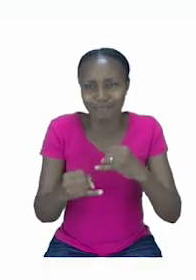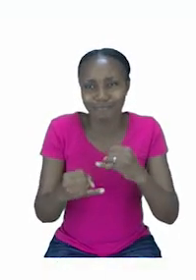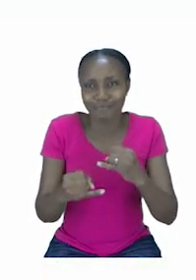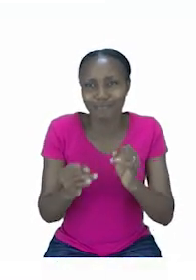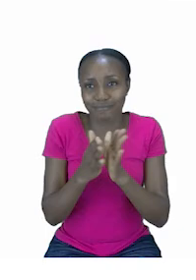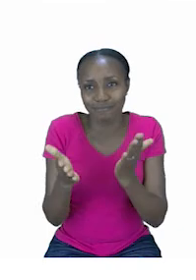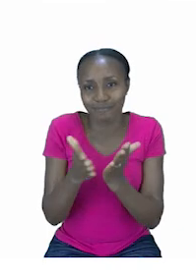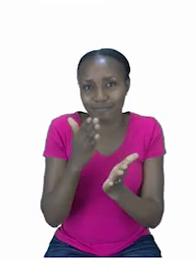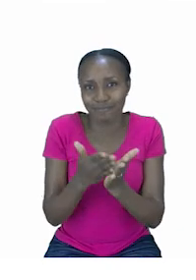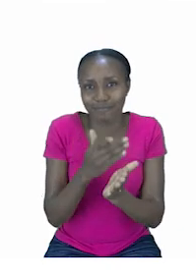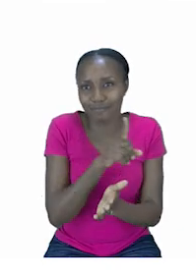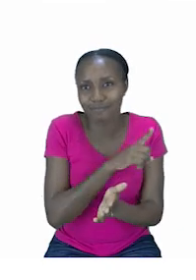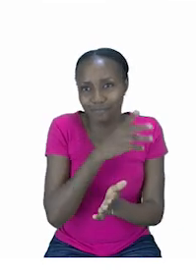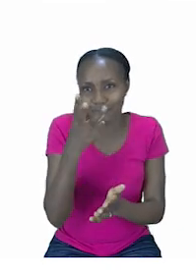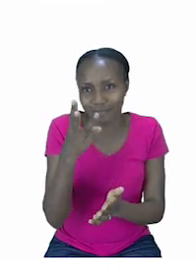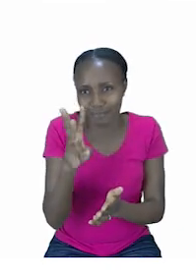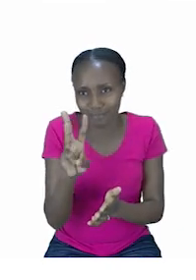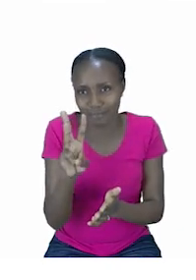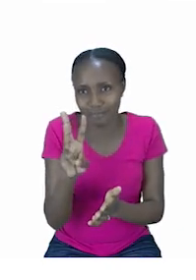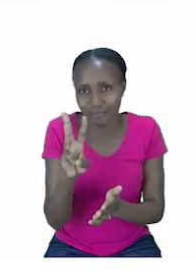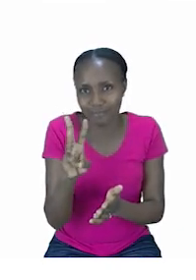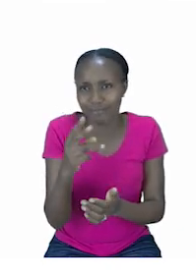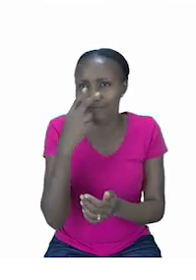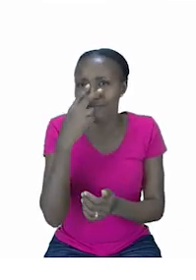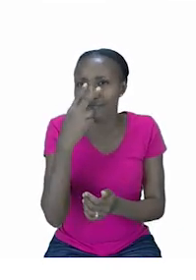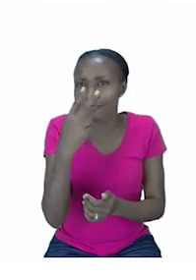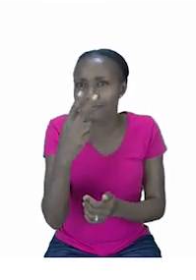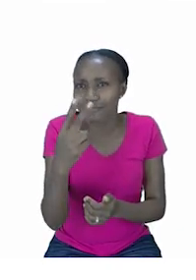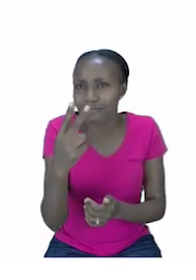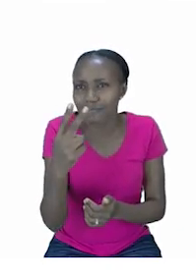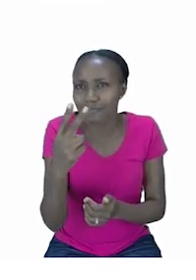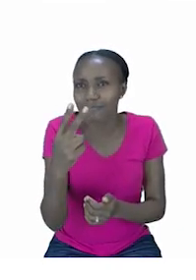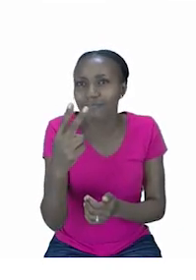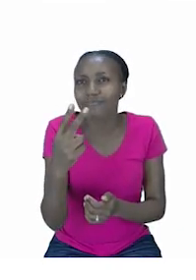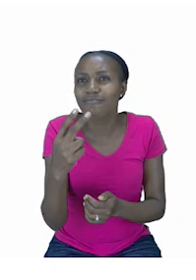16. On page 16, you can see that we are going to be